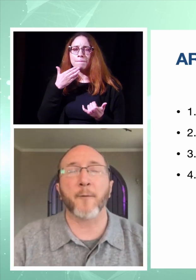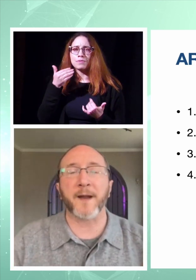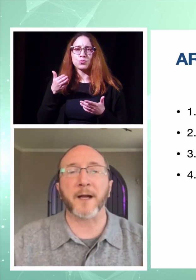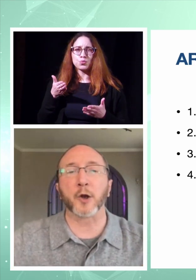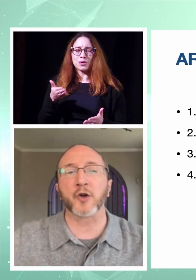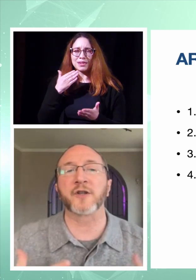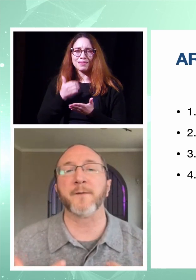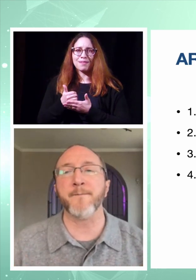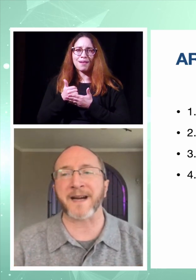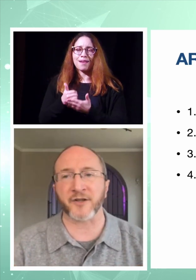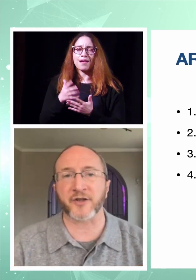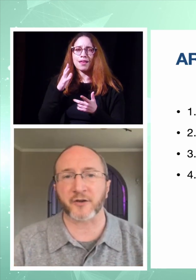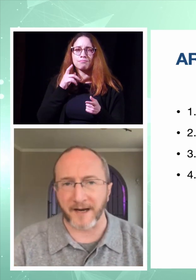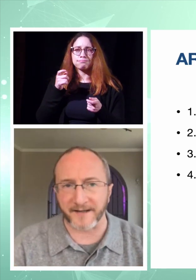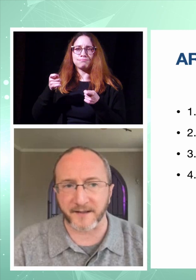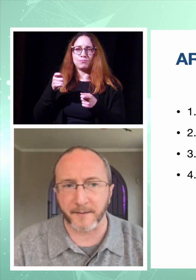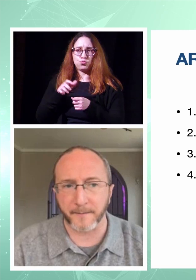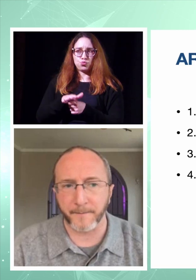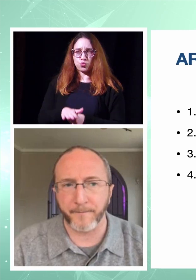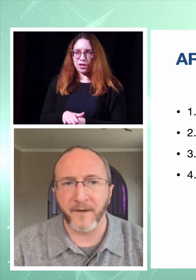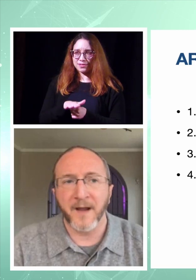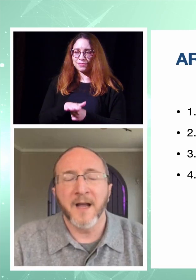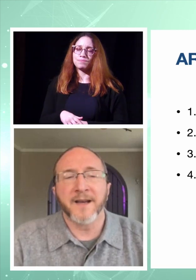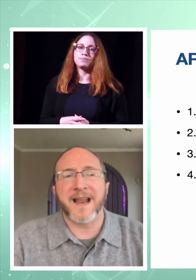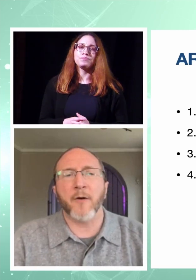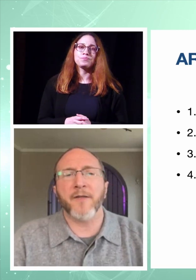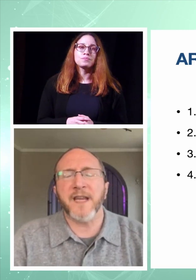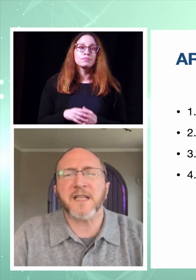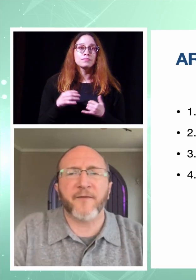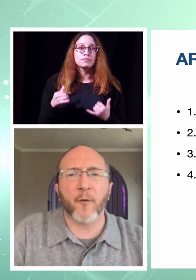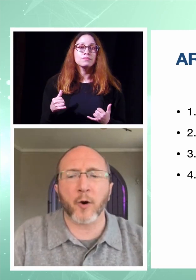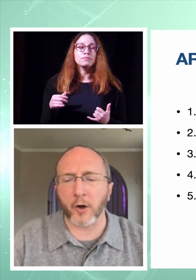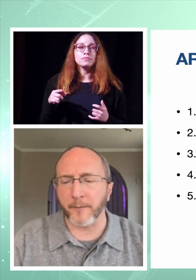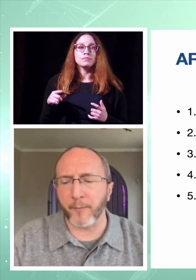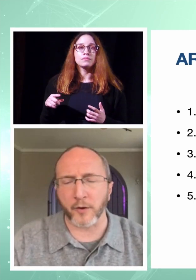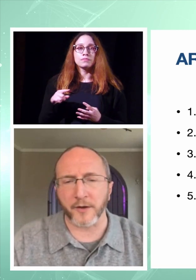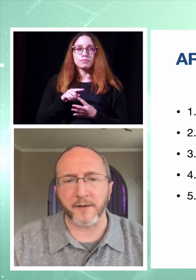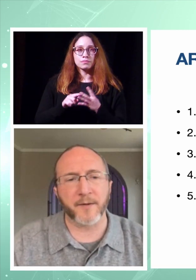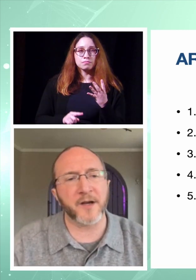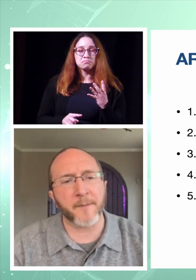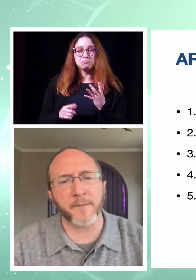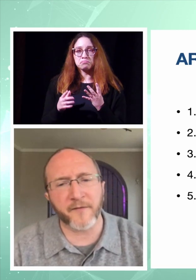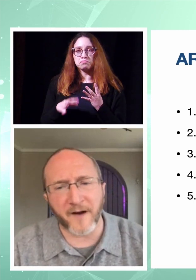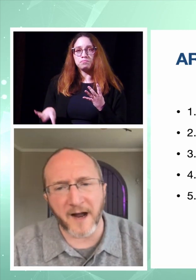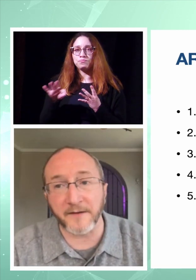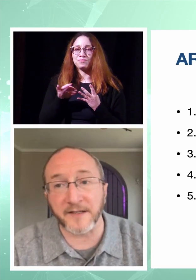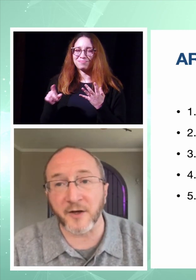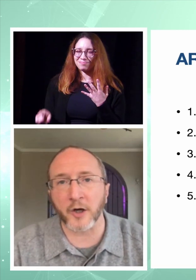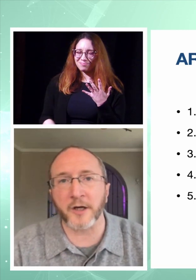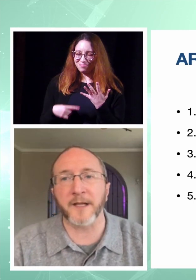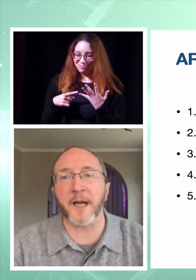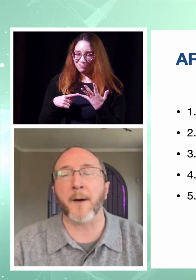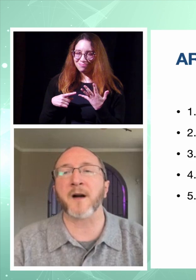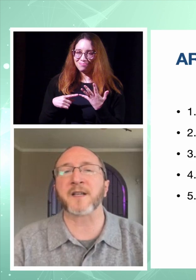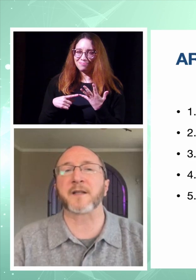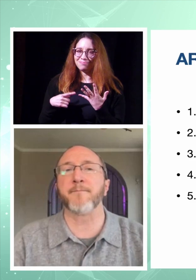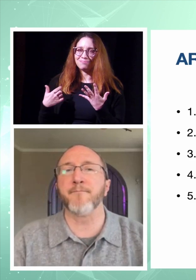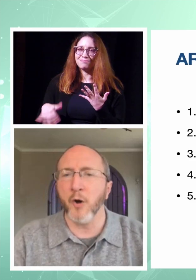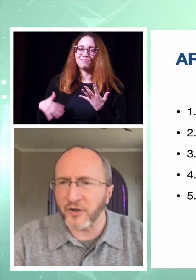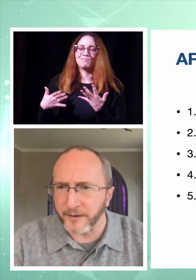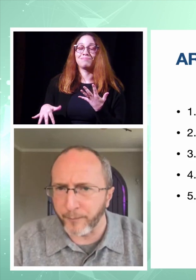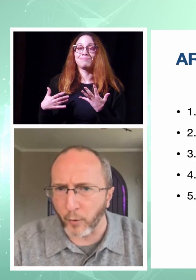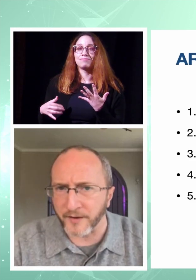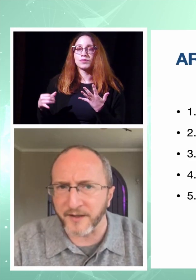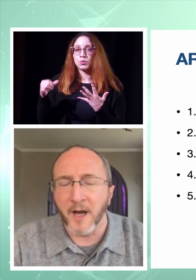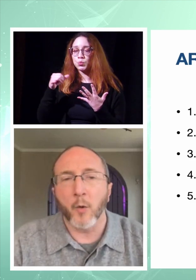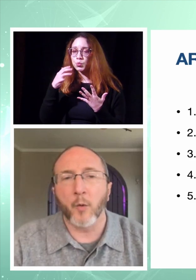of helping learn to manage stress. Now, these 4 are important, but number 5 is arguably amongst the